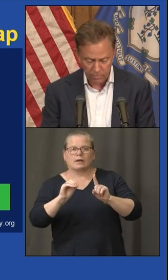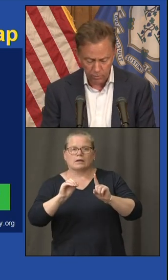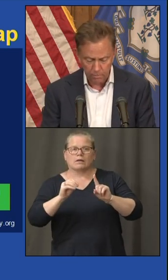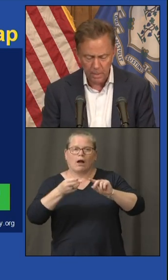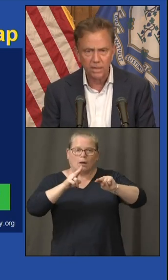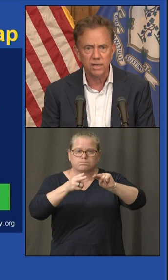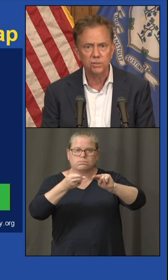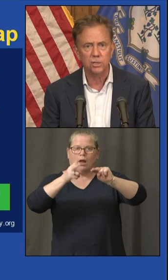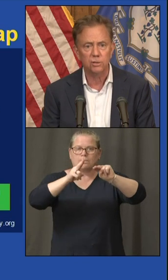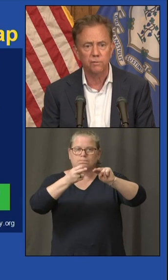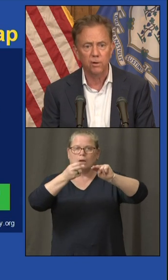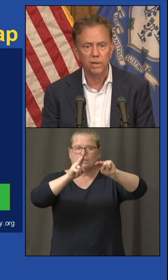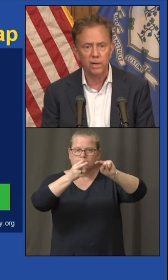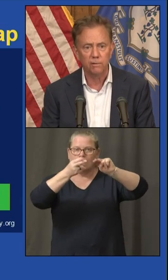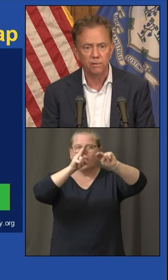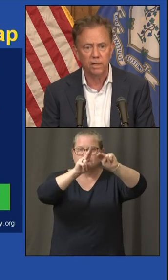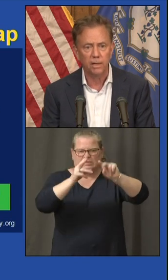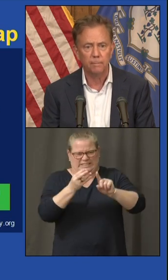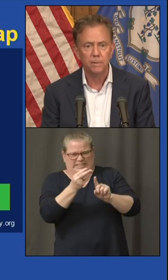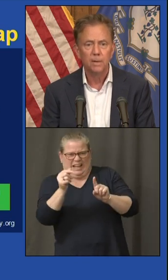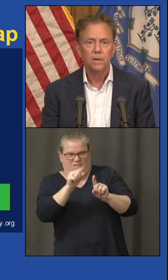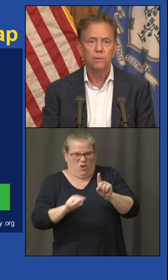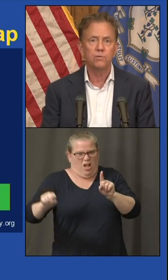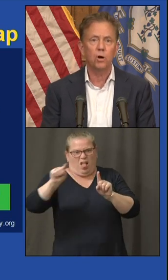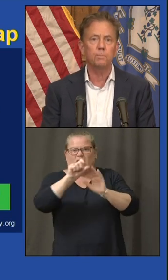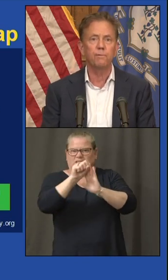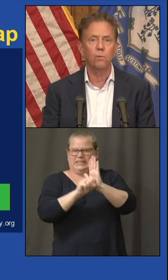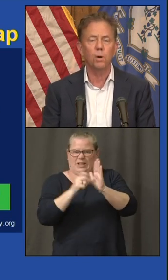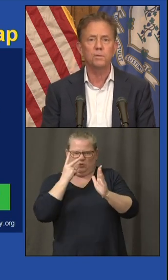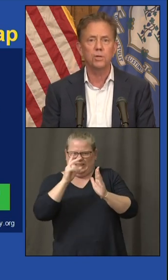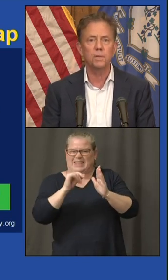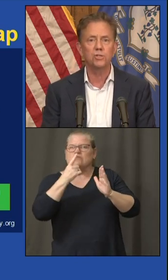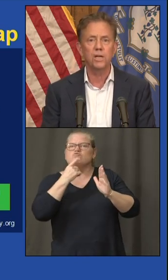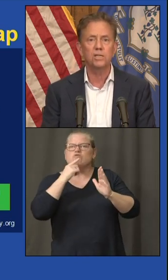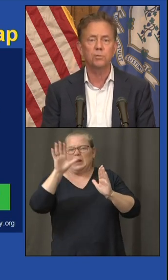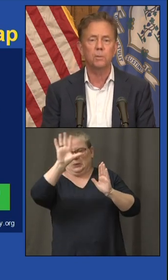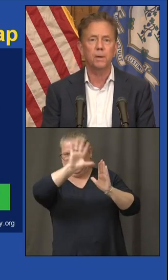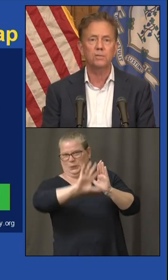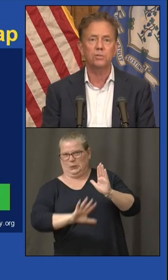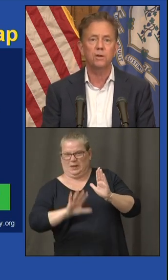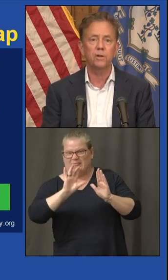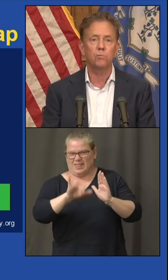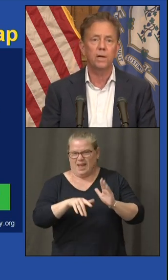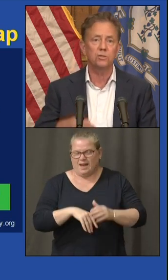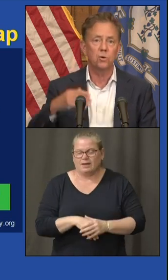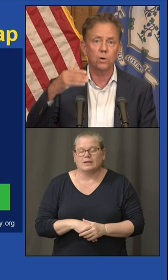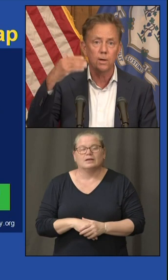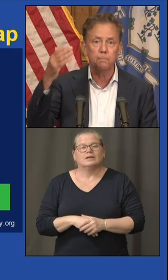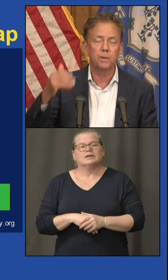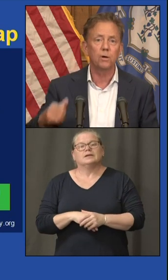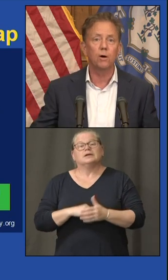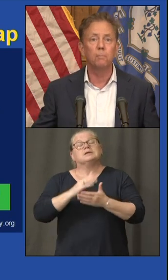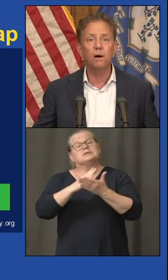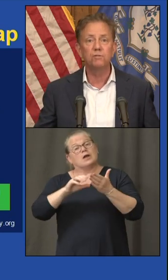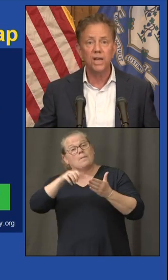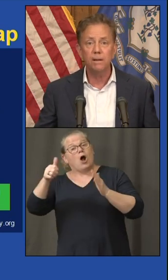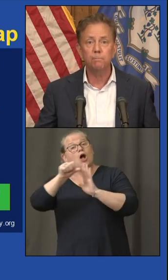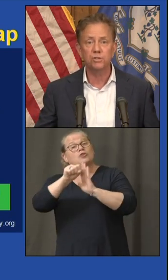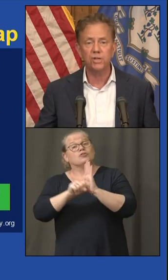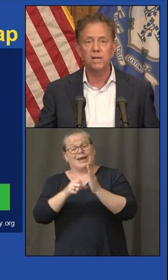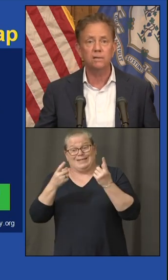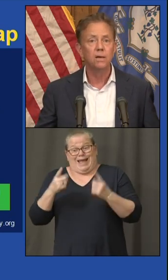we have to pay attention to this very carefully. We've talked before, but some of the states where the positivity rate has gone up,